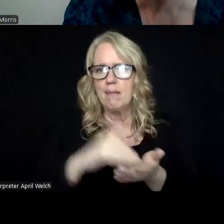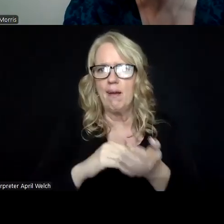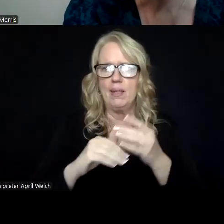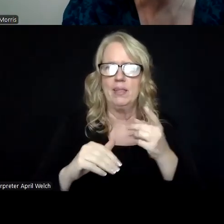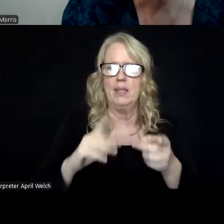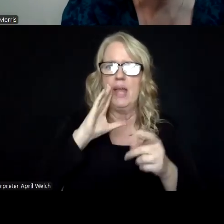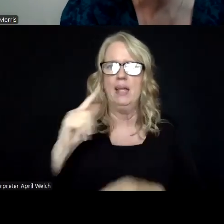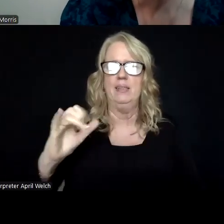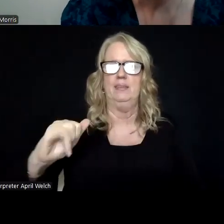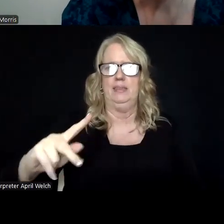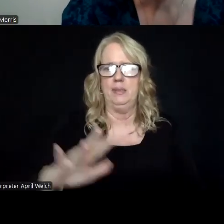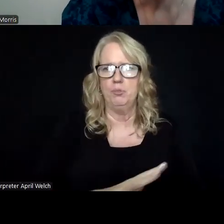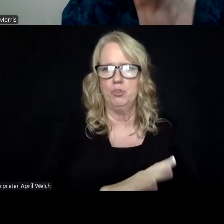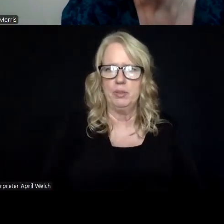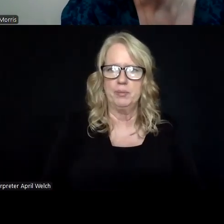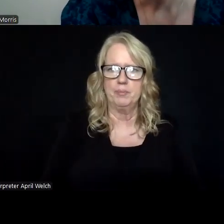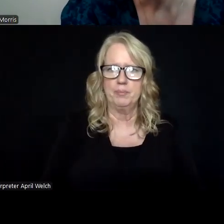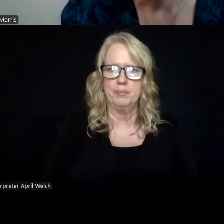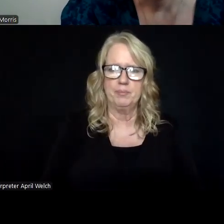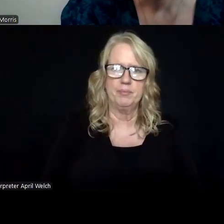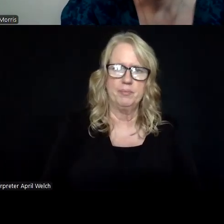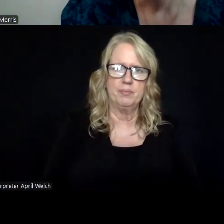tip sheet. Next slide.